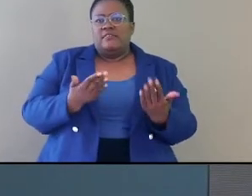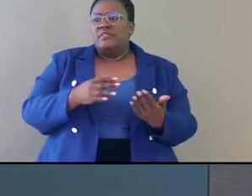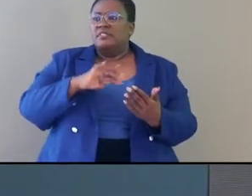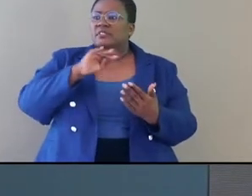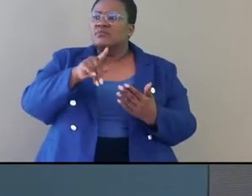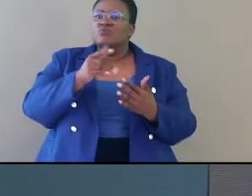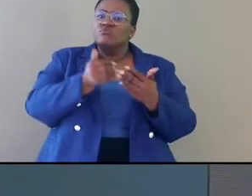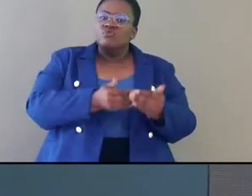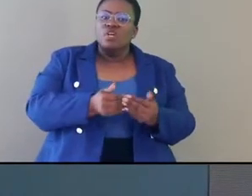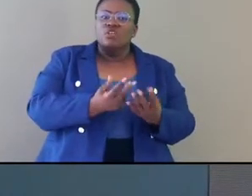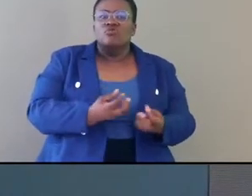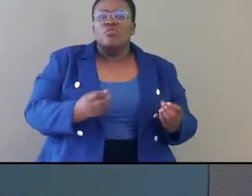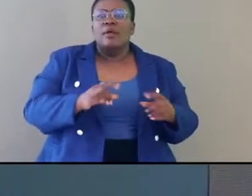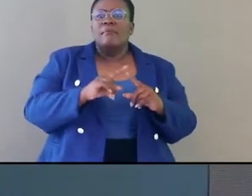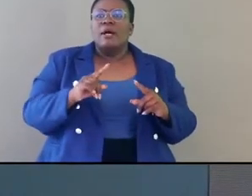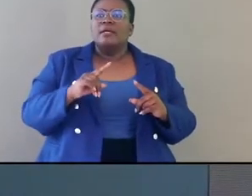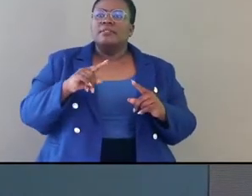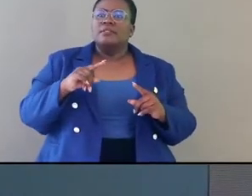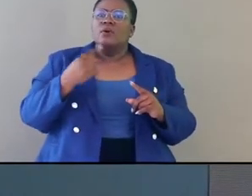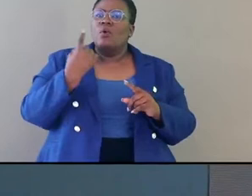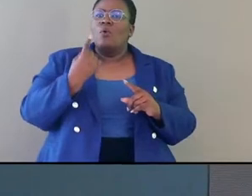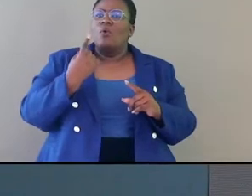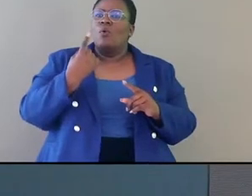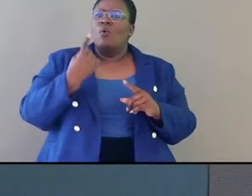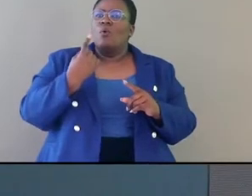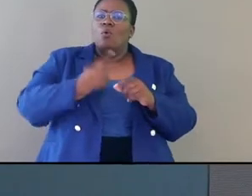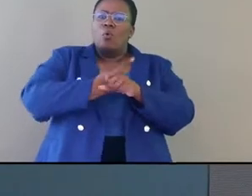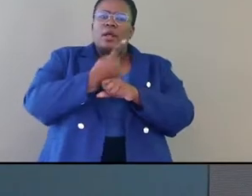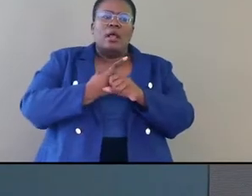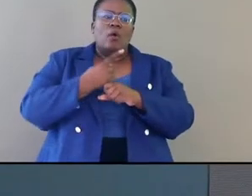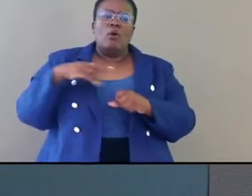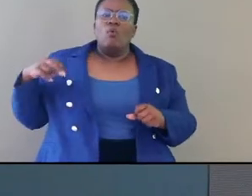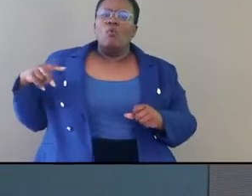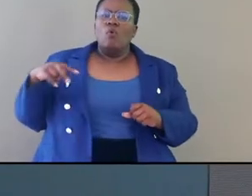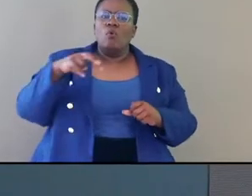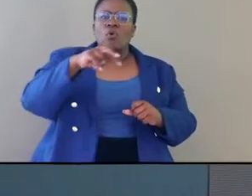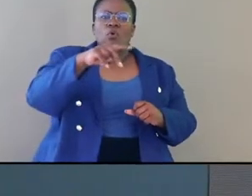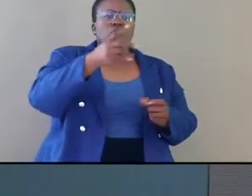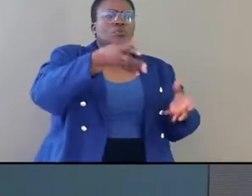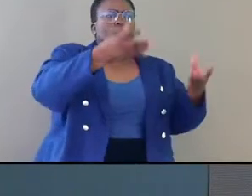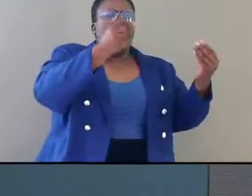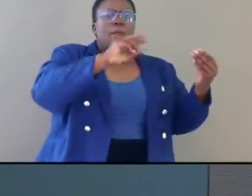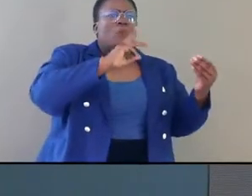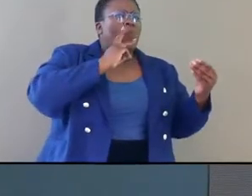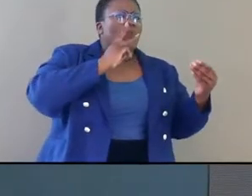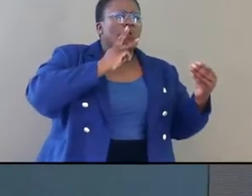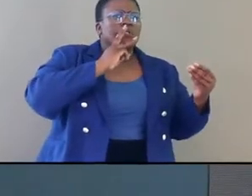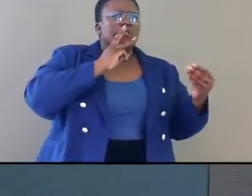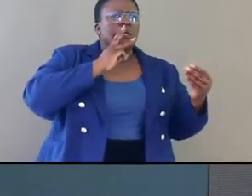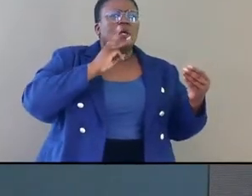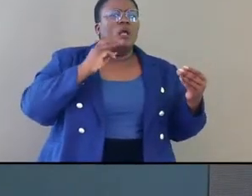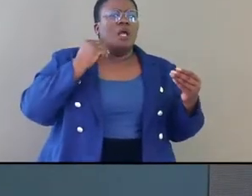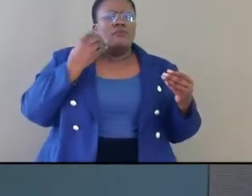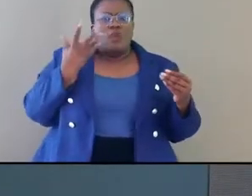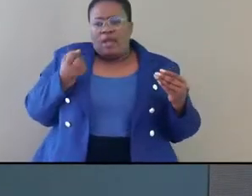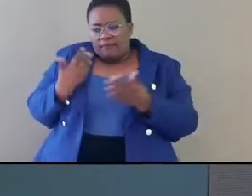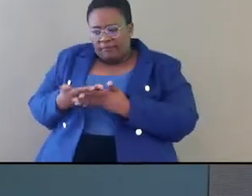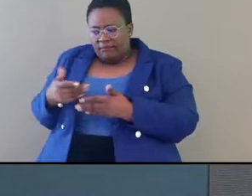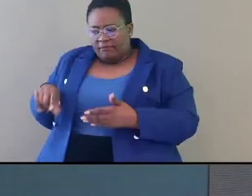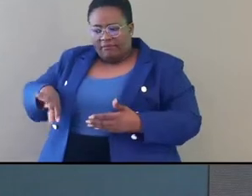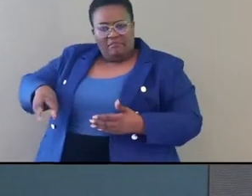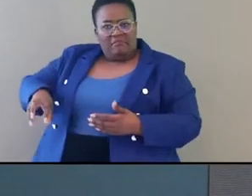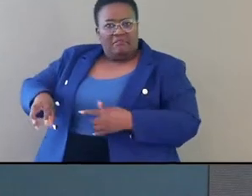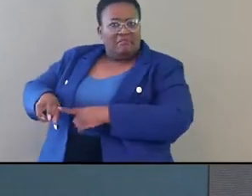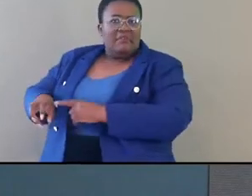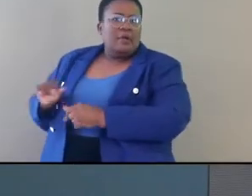of children if you're spending an hour walking to get water versus if you're running water in your household and so what we're finding at the PBO is that